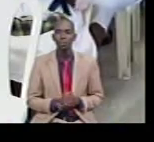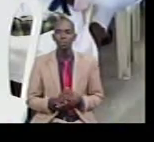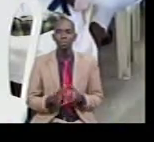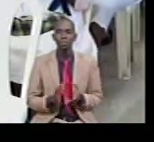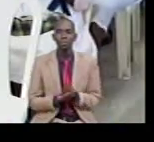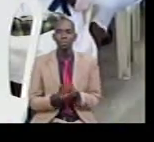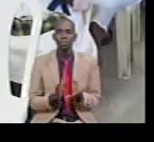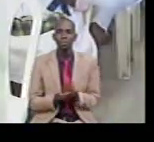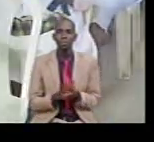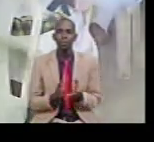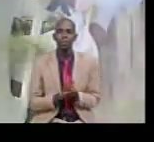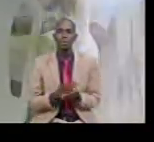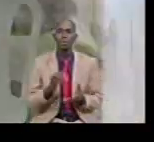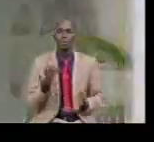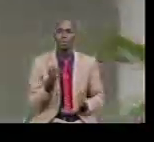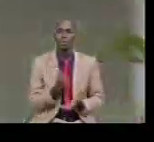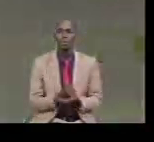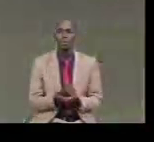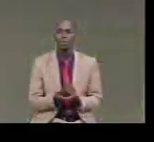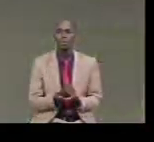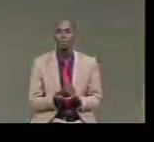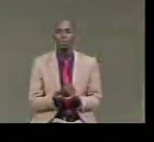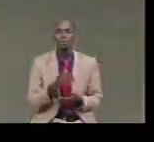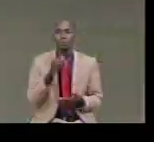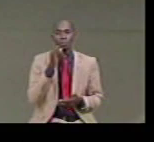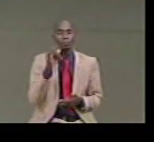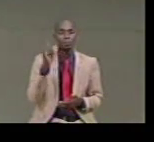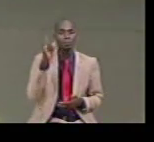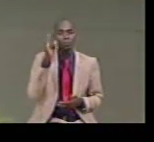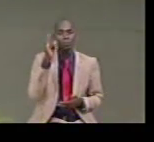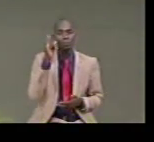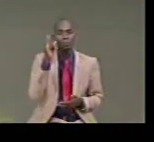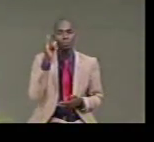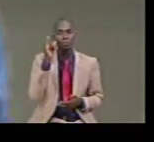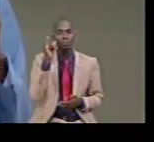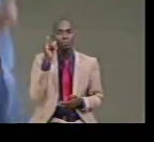Amen. Yesterday, we were with the